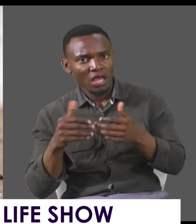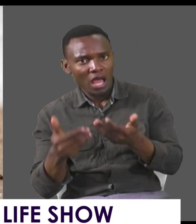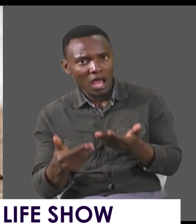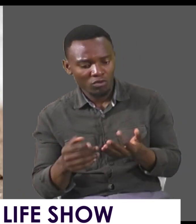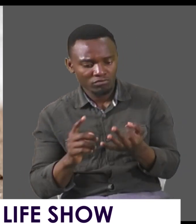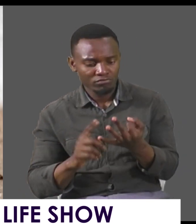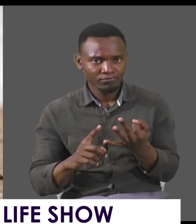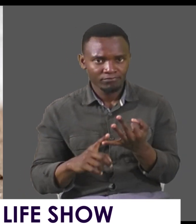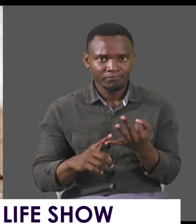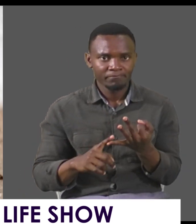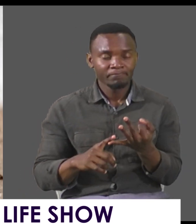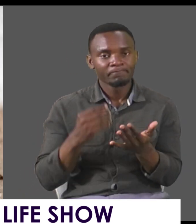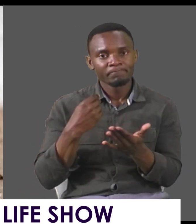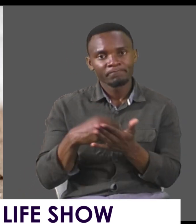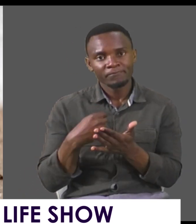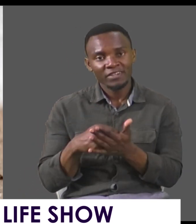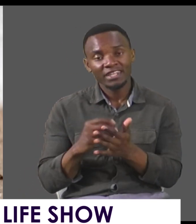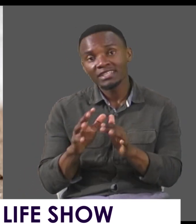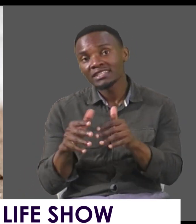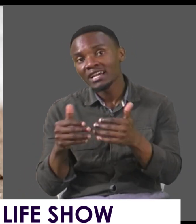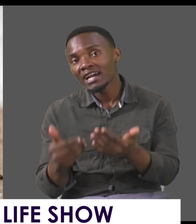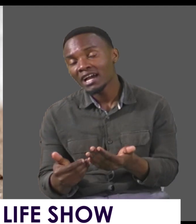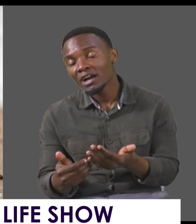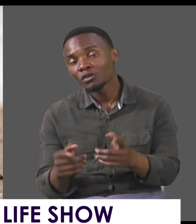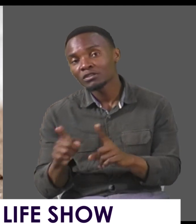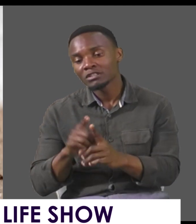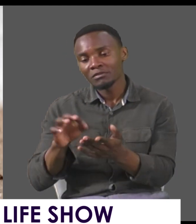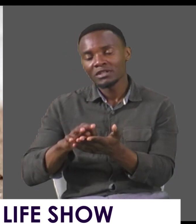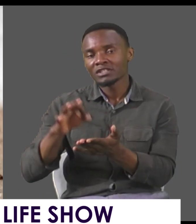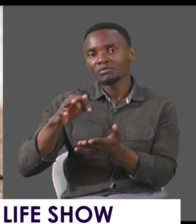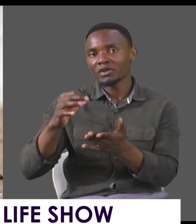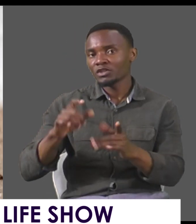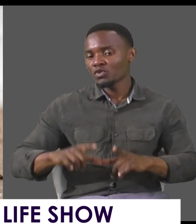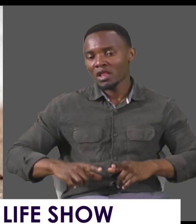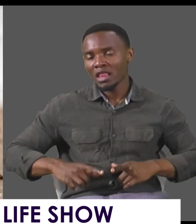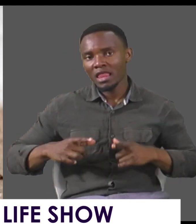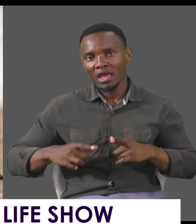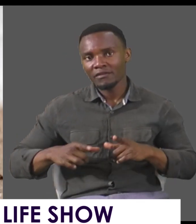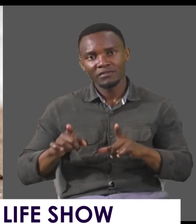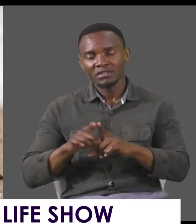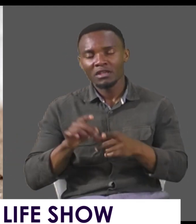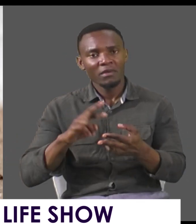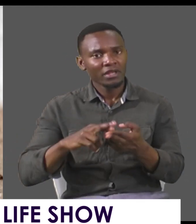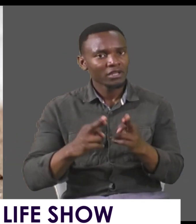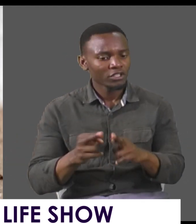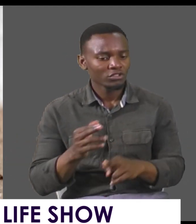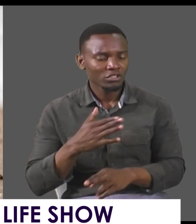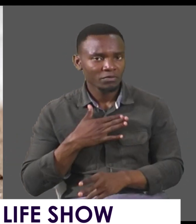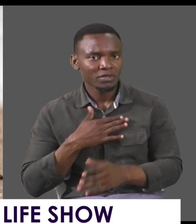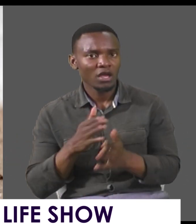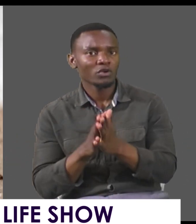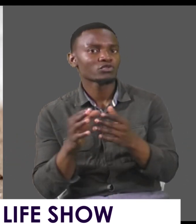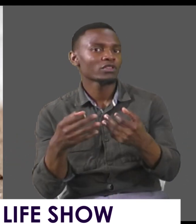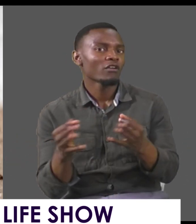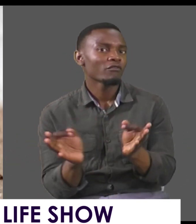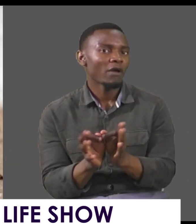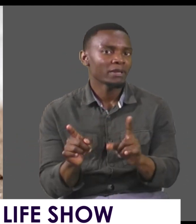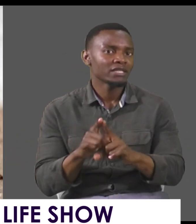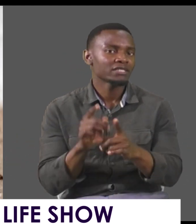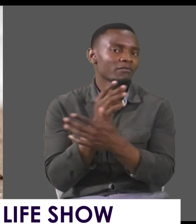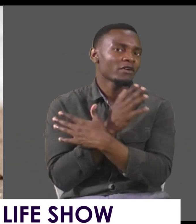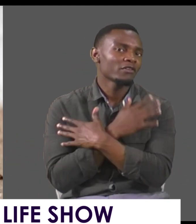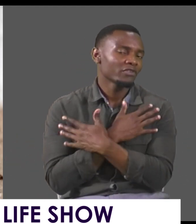state of our spiritual lives, maybe the state of our relationships with family and friends, and how